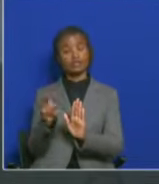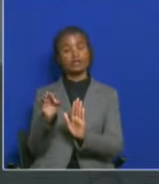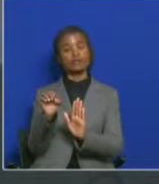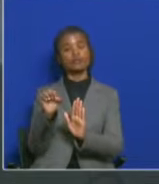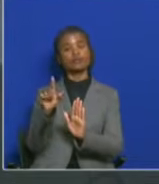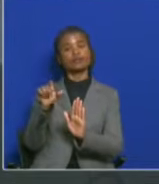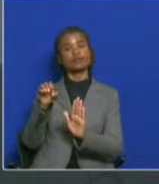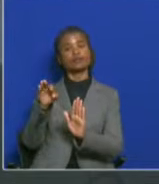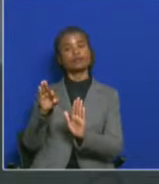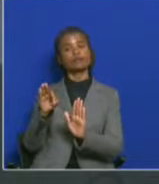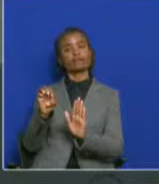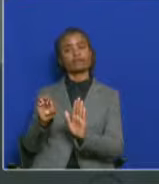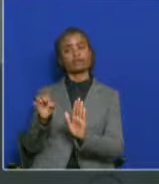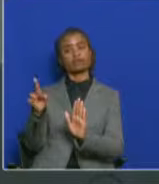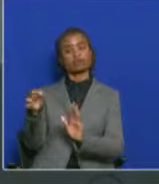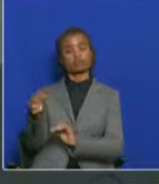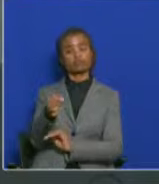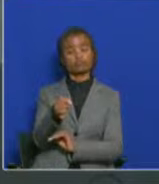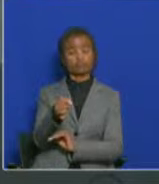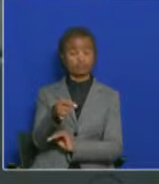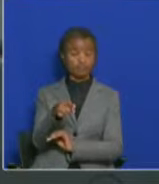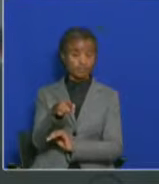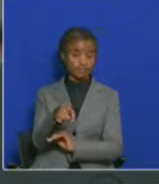SAPS was 1 August 2022.